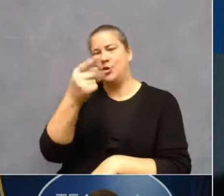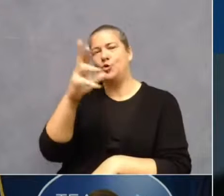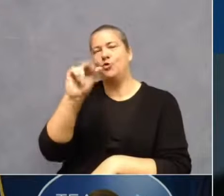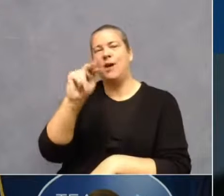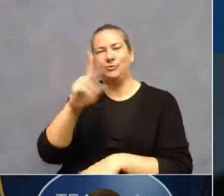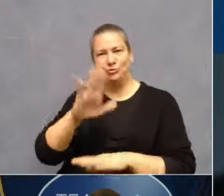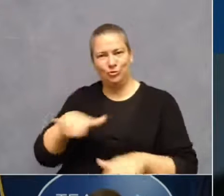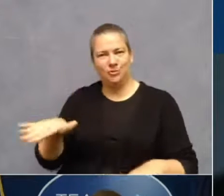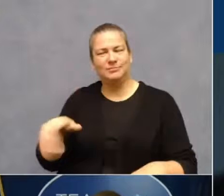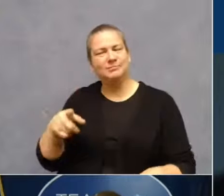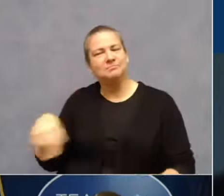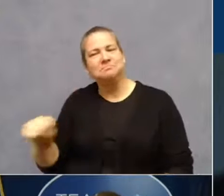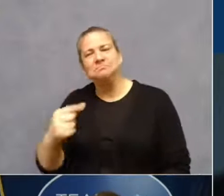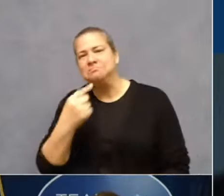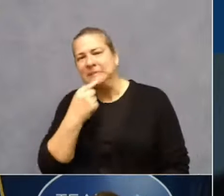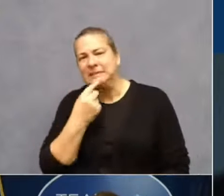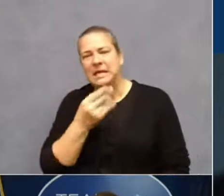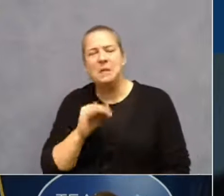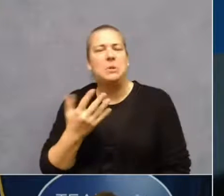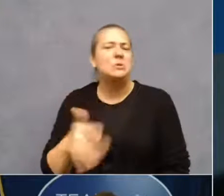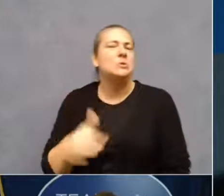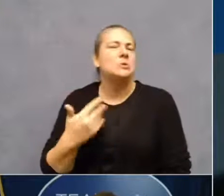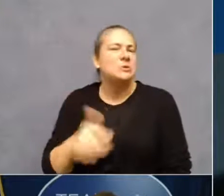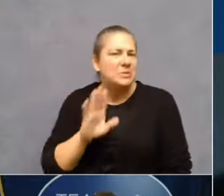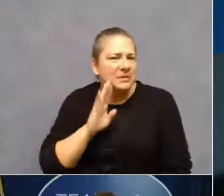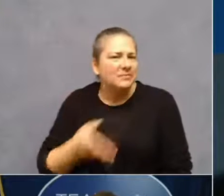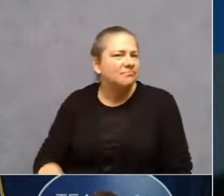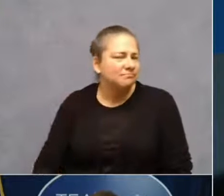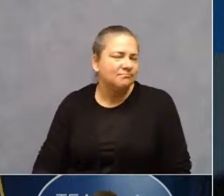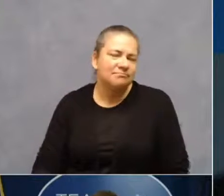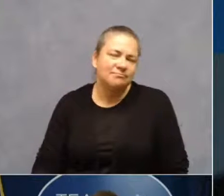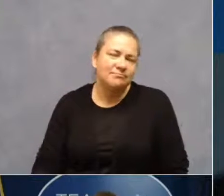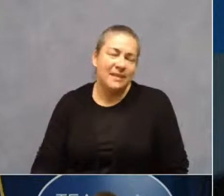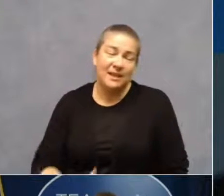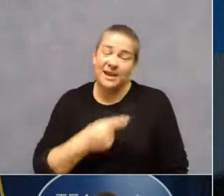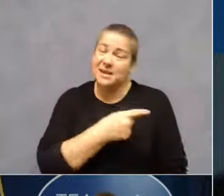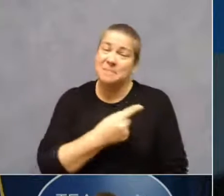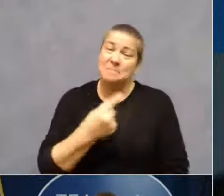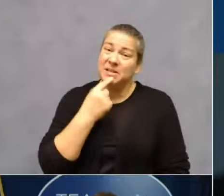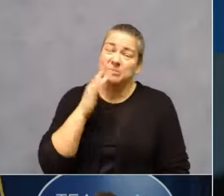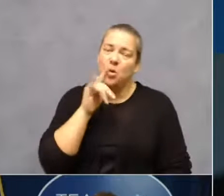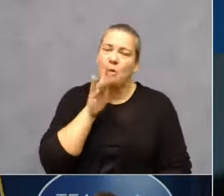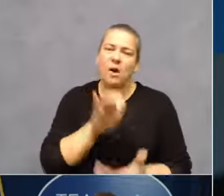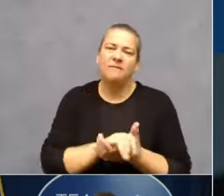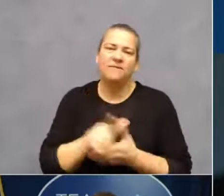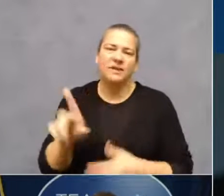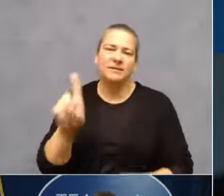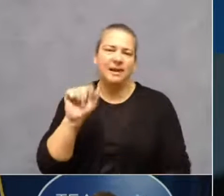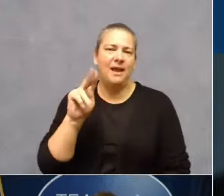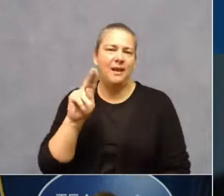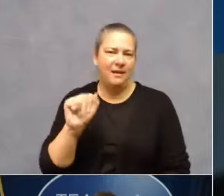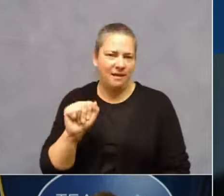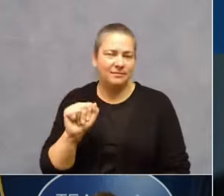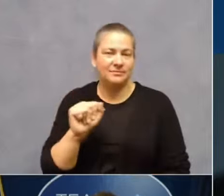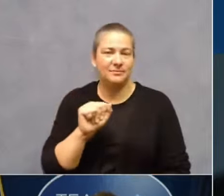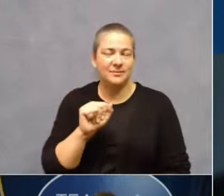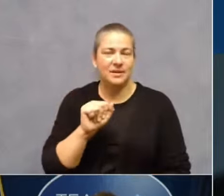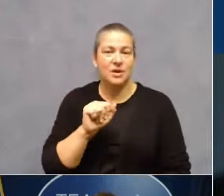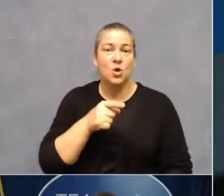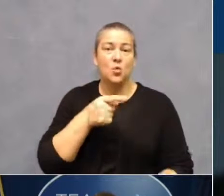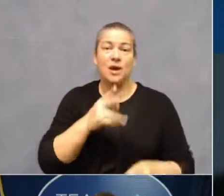him so much. And most of all, he'll be missed by his wife, Dana, whose name he called during the final